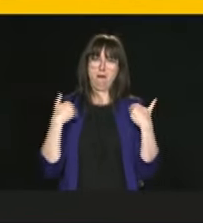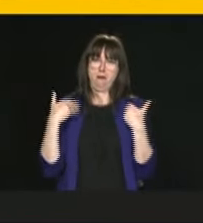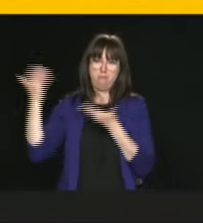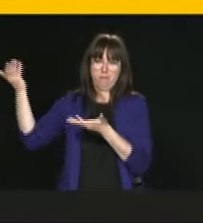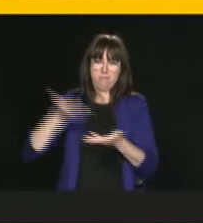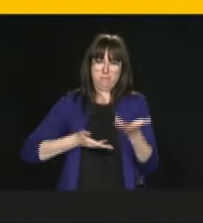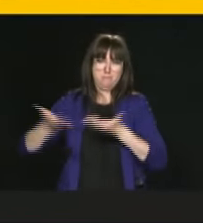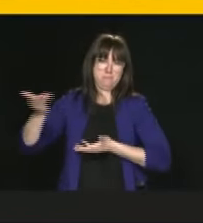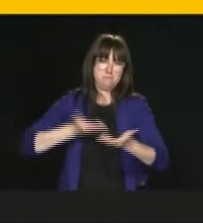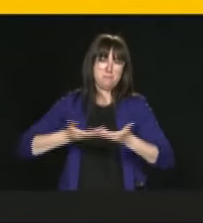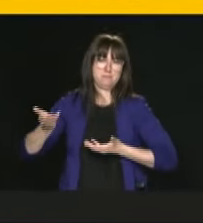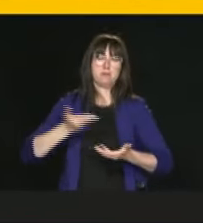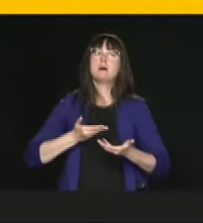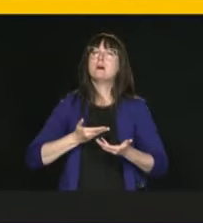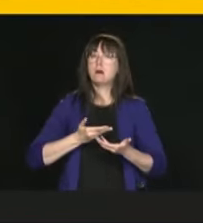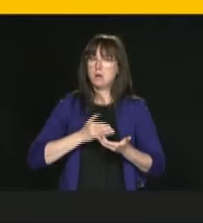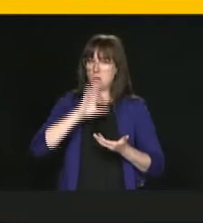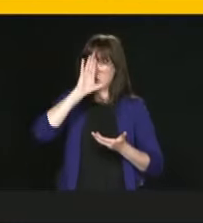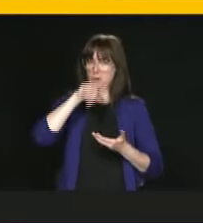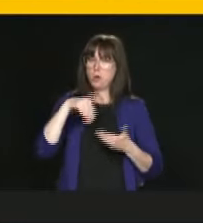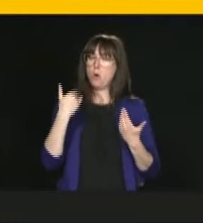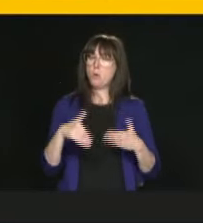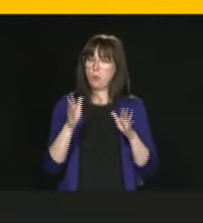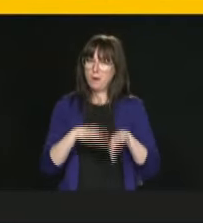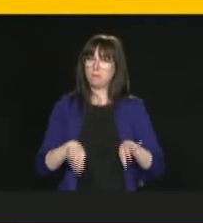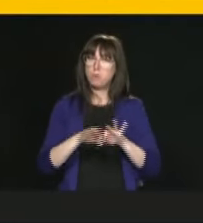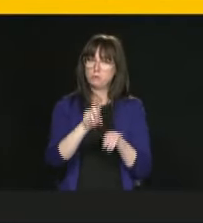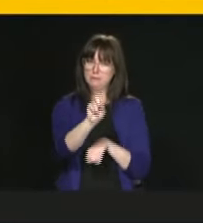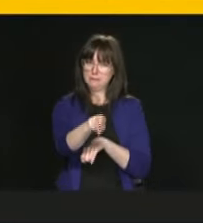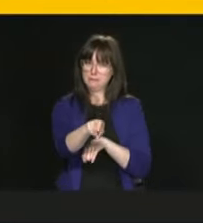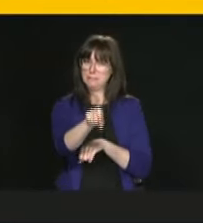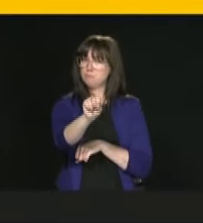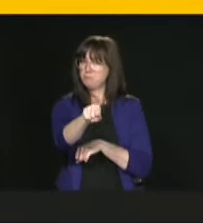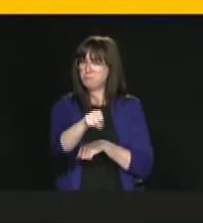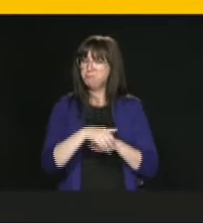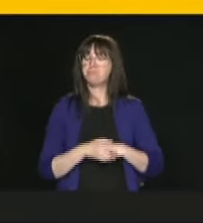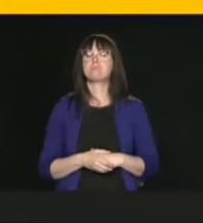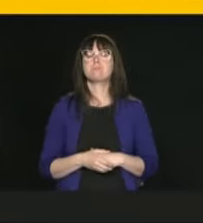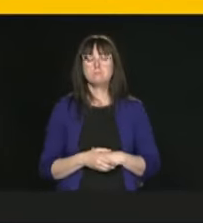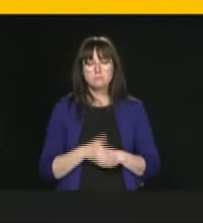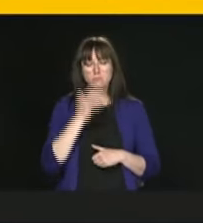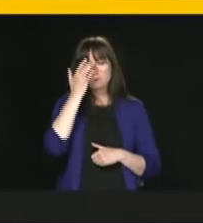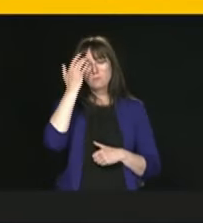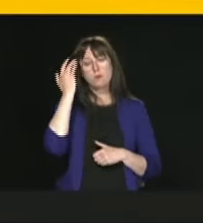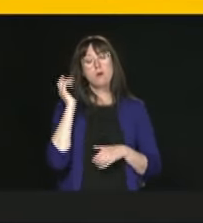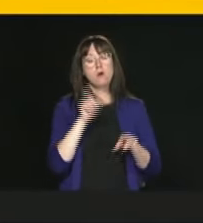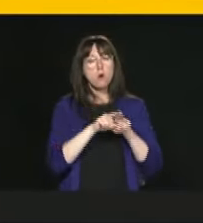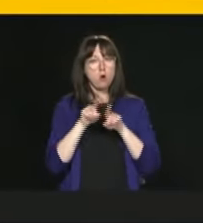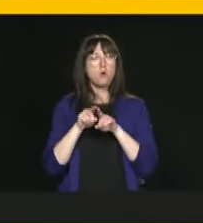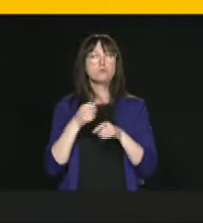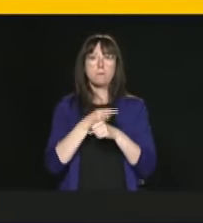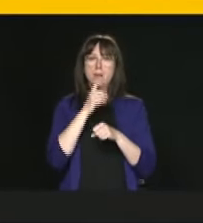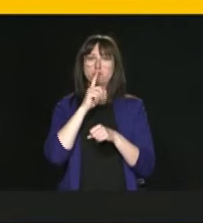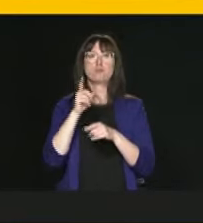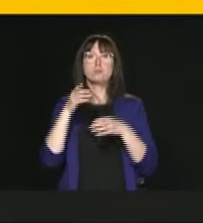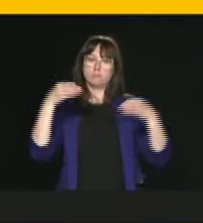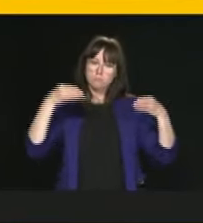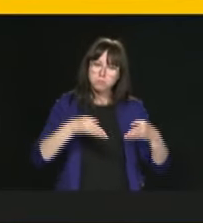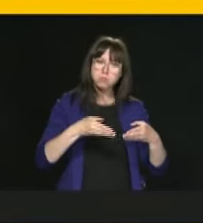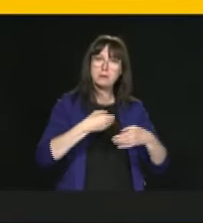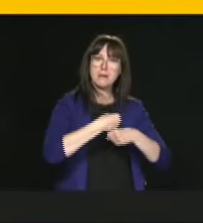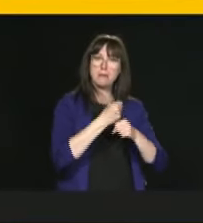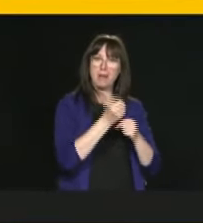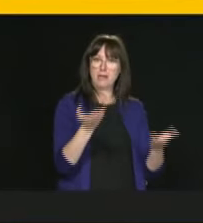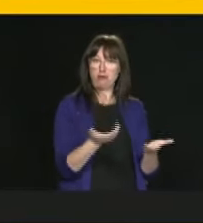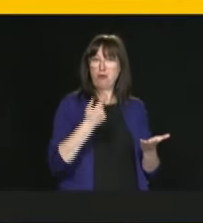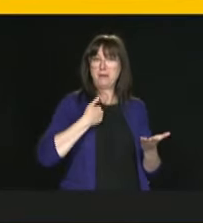is and has been so pressing. At the same time, we have ensured that we are ramping up domestic capacity to be